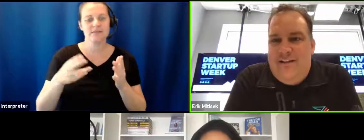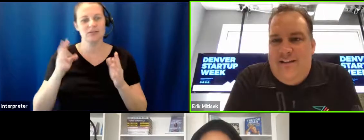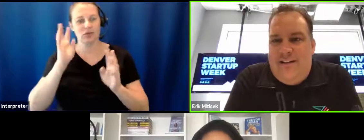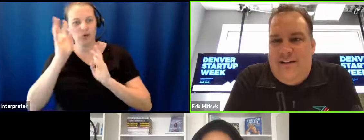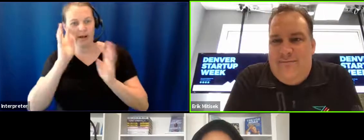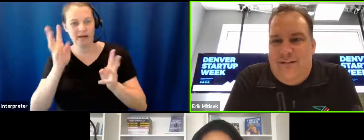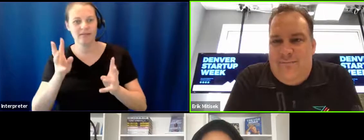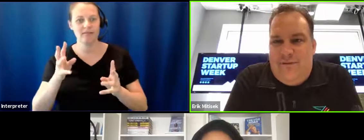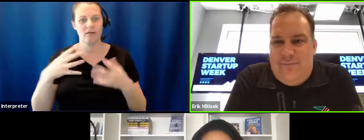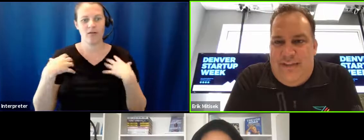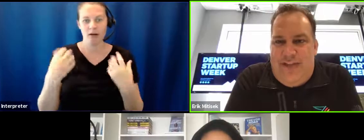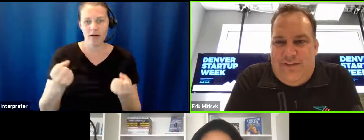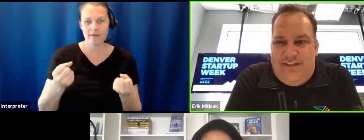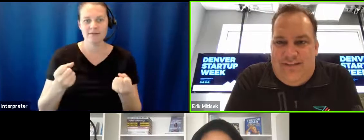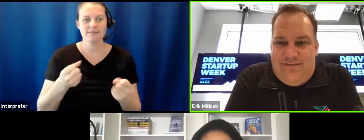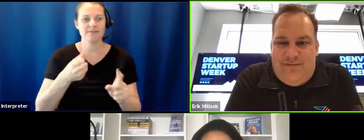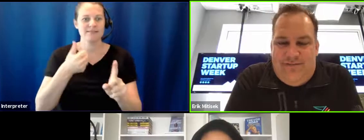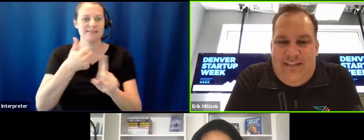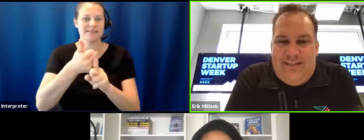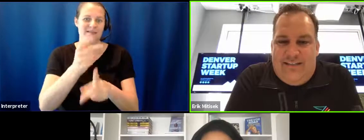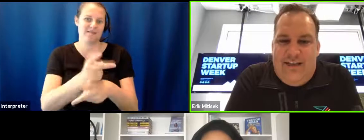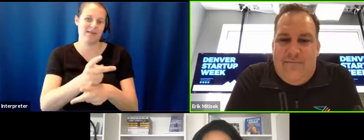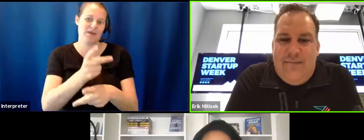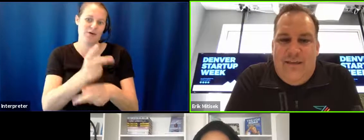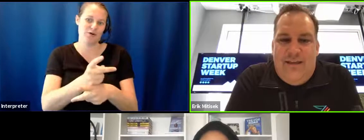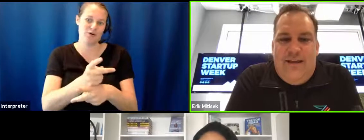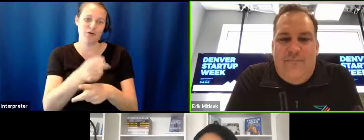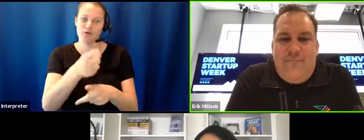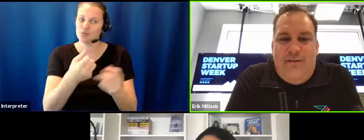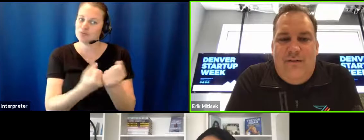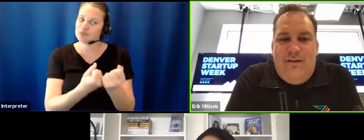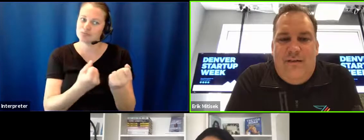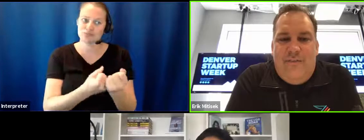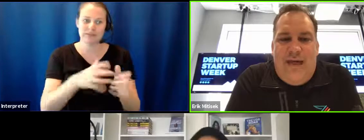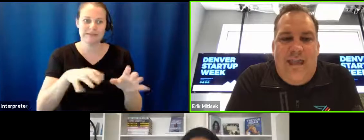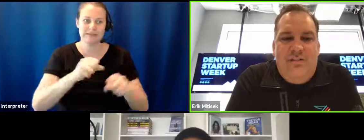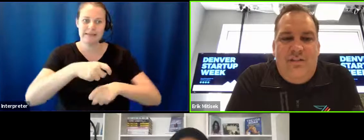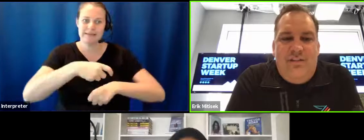self-care. You're a big advocate of taking time.